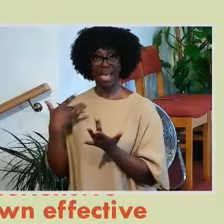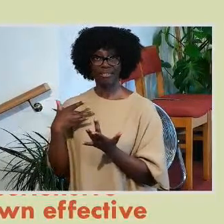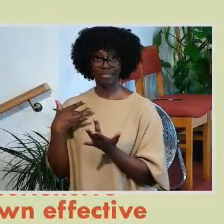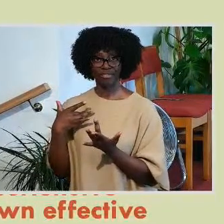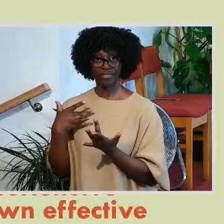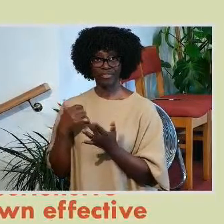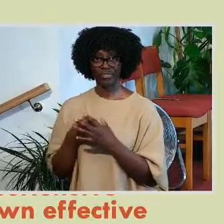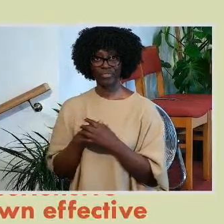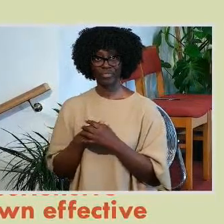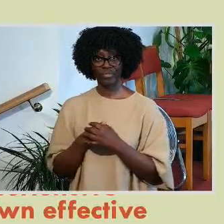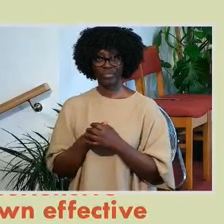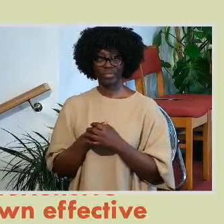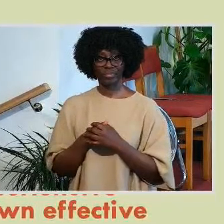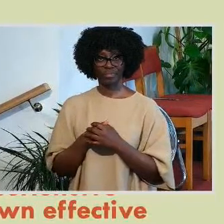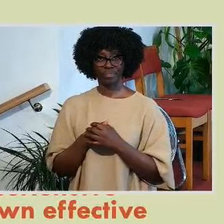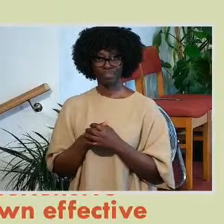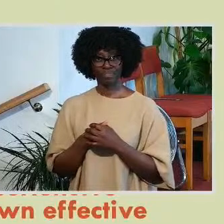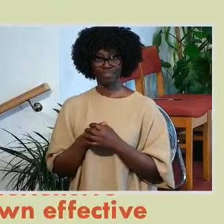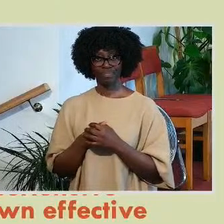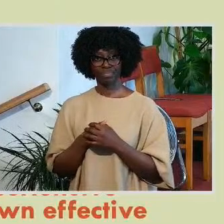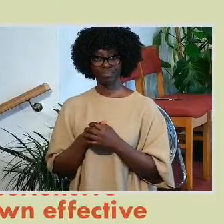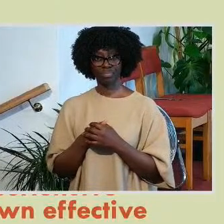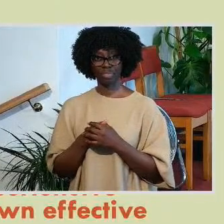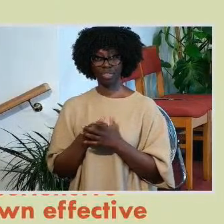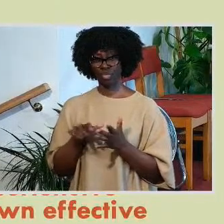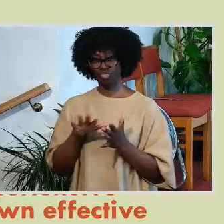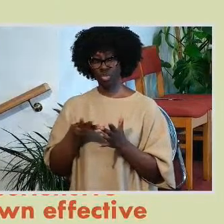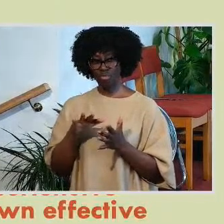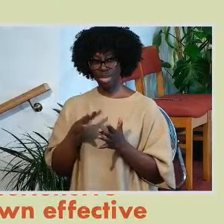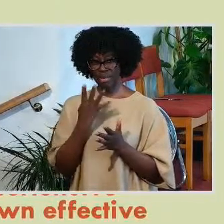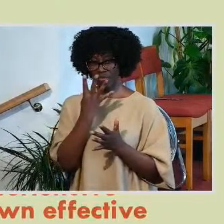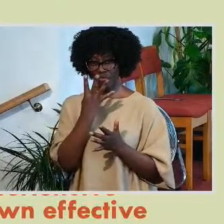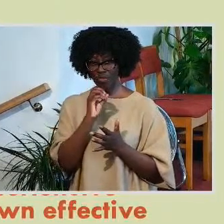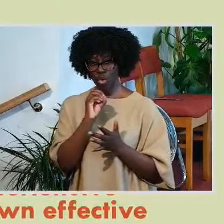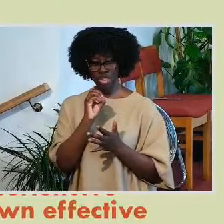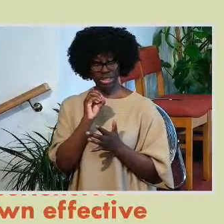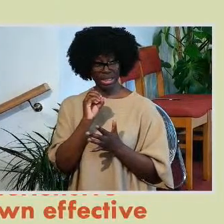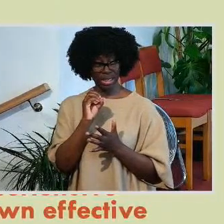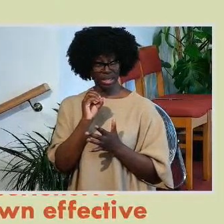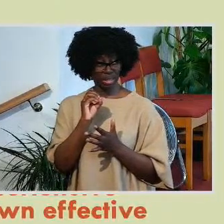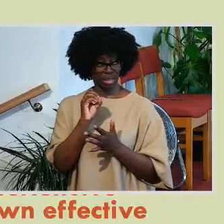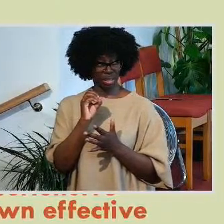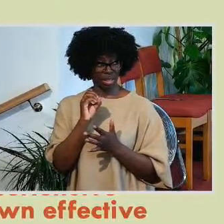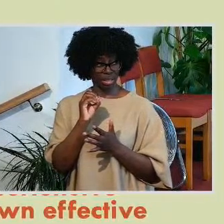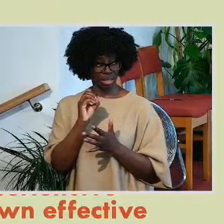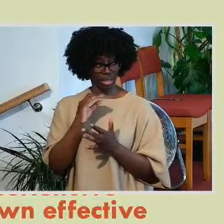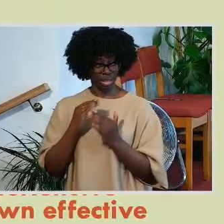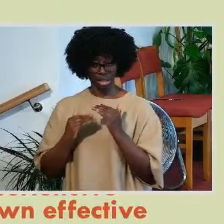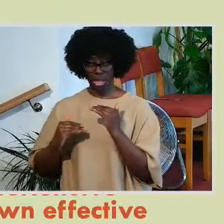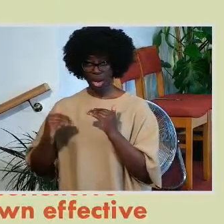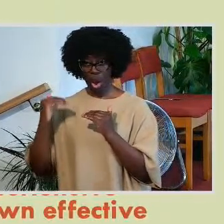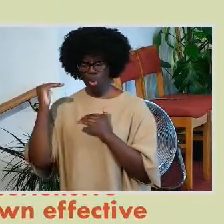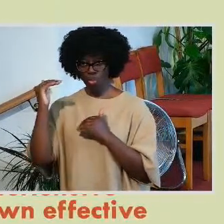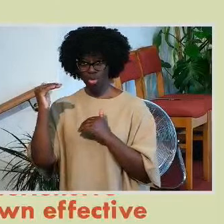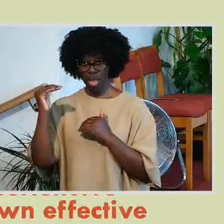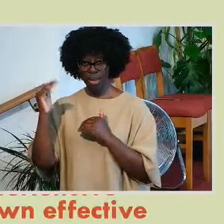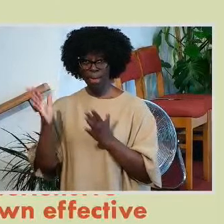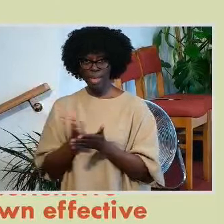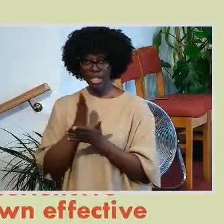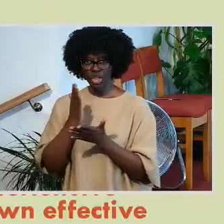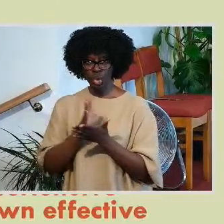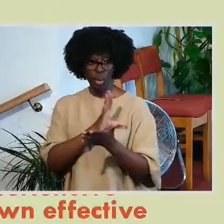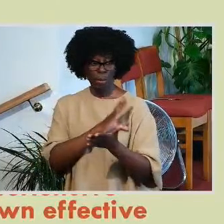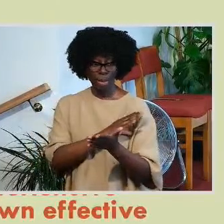high blood pressure tends to affect people kind of 45 years and older. So if you've got blood pressure, make sure your blood pressure is controlled